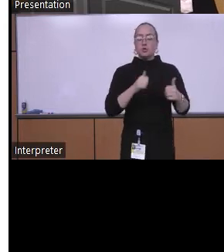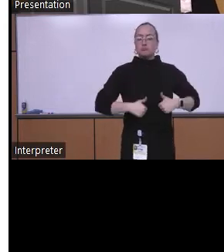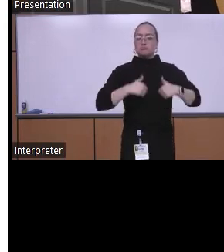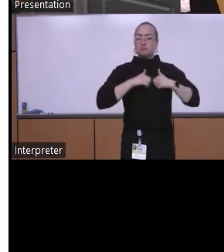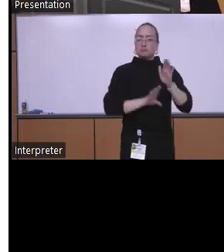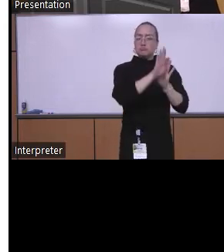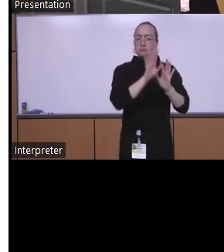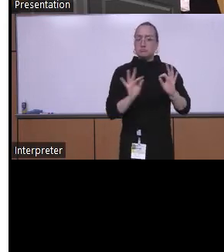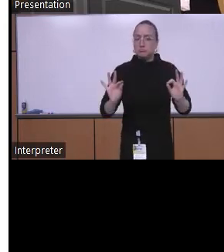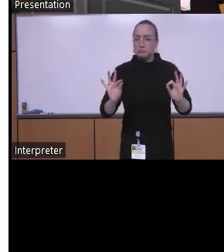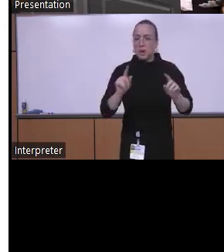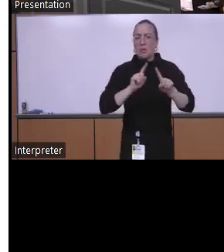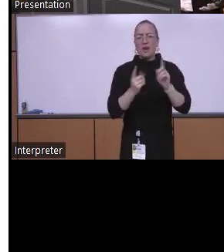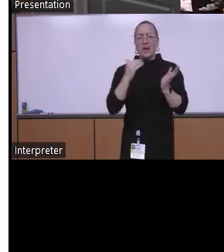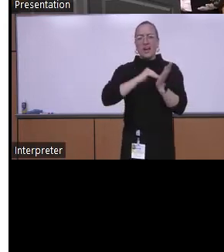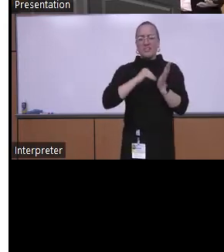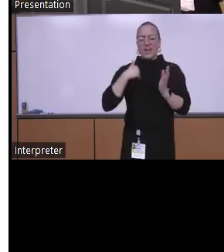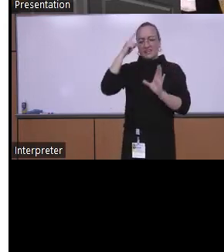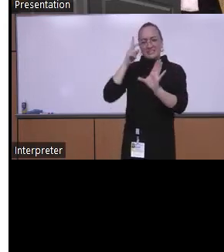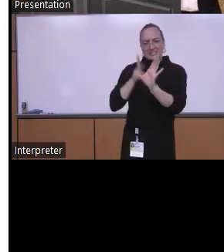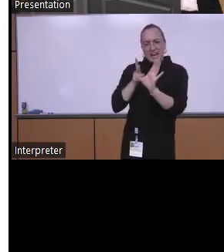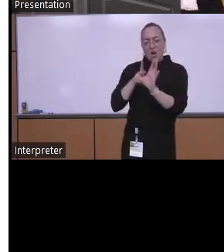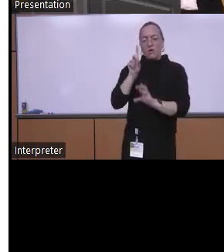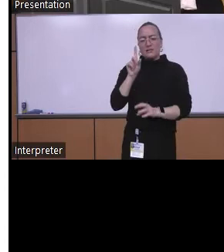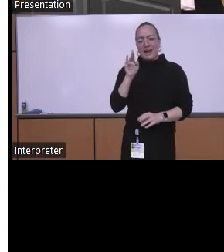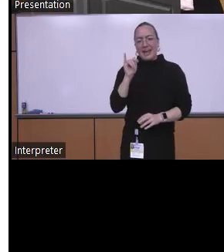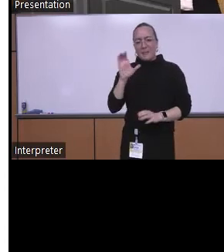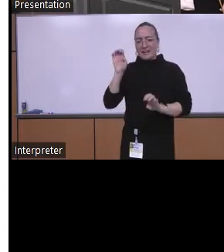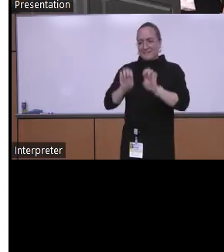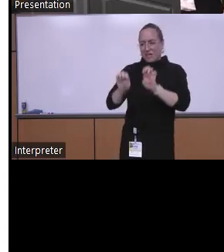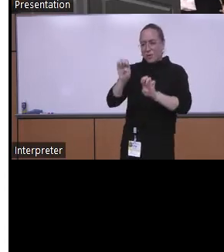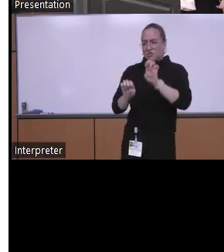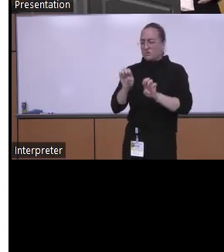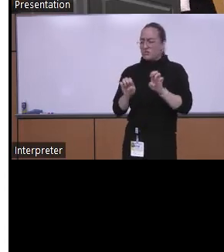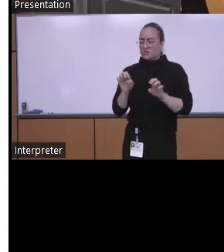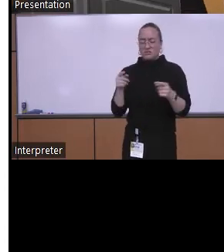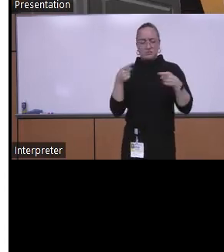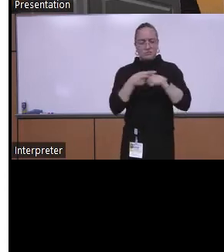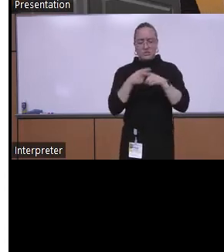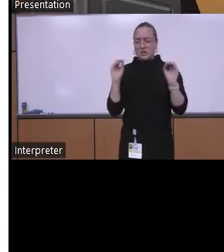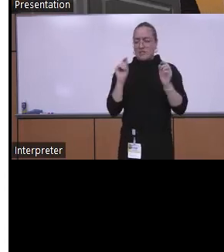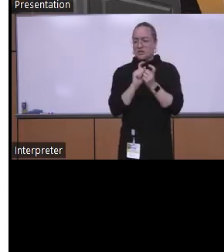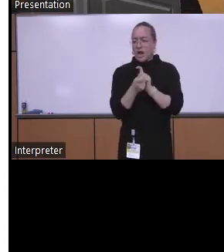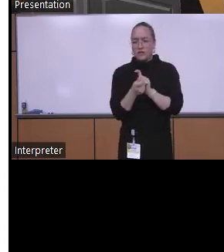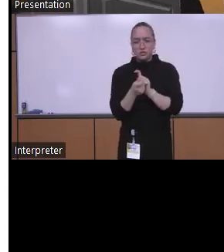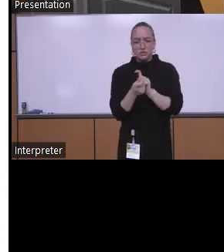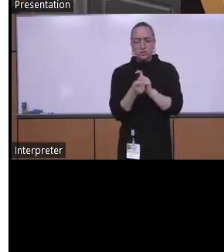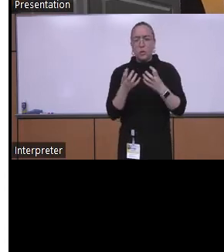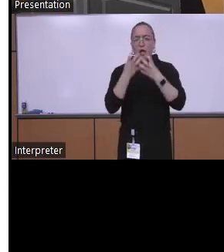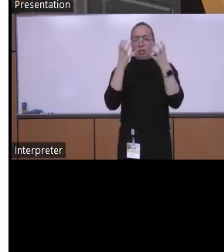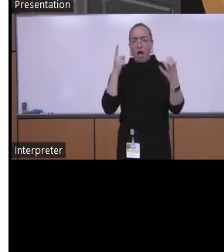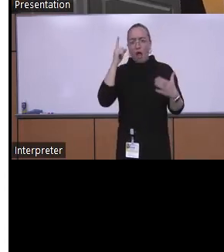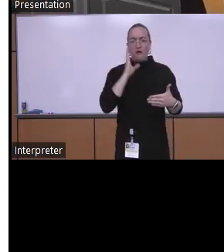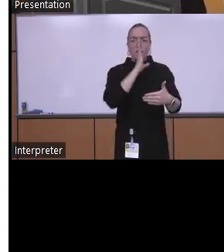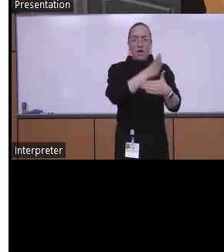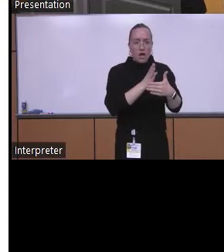because they did all the psychodynamic evaluations, and actually it turns out nothing changed. Despite all this psychodynamic intervention,